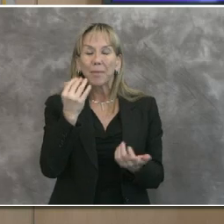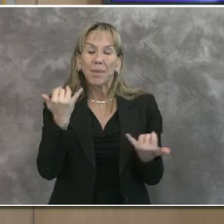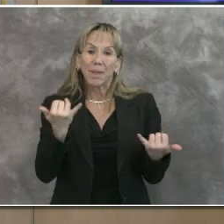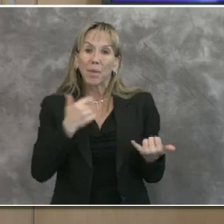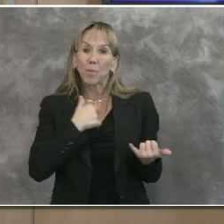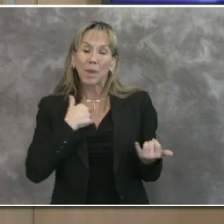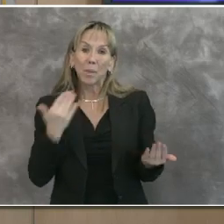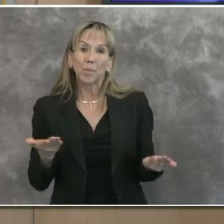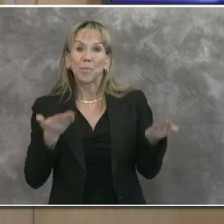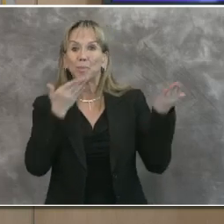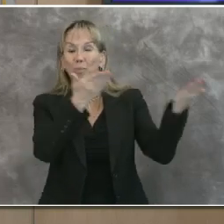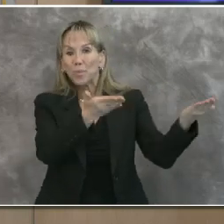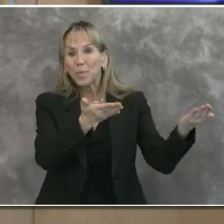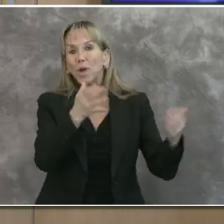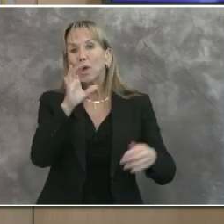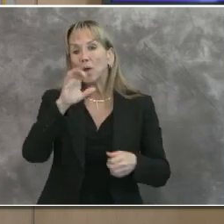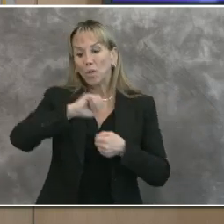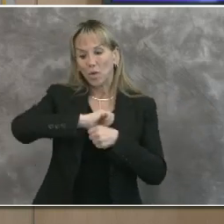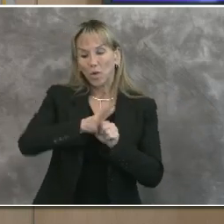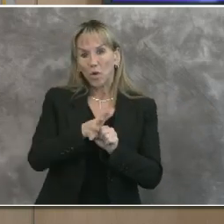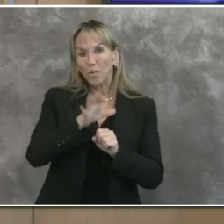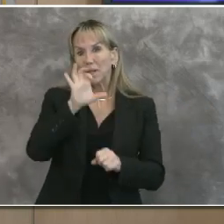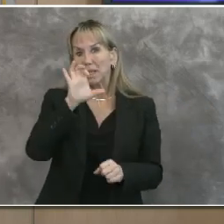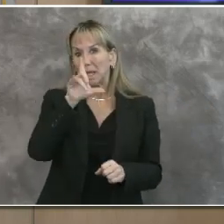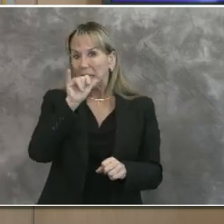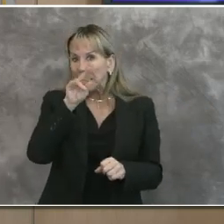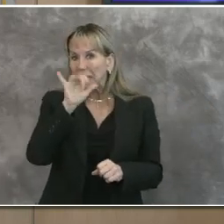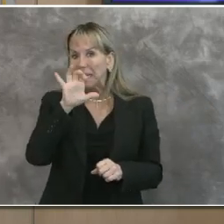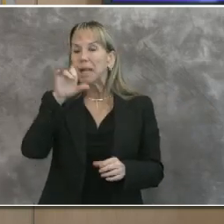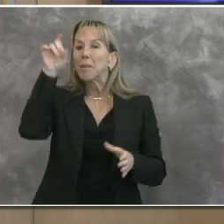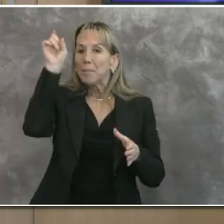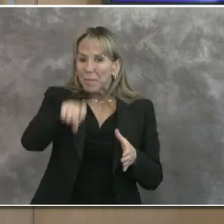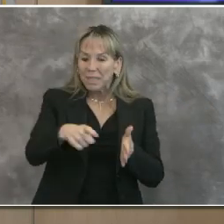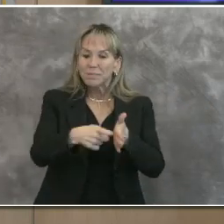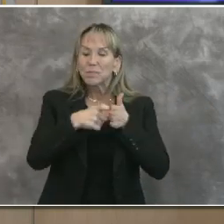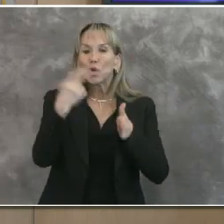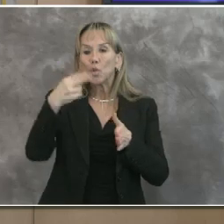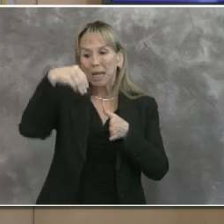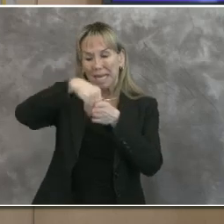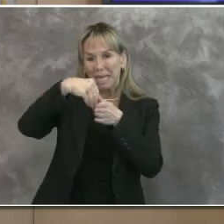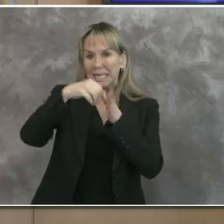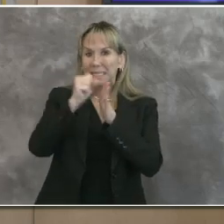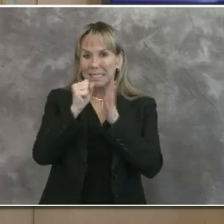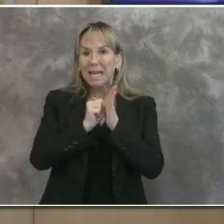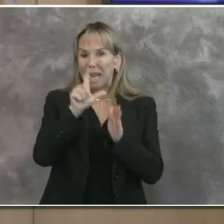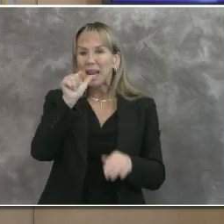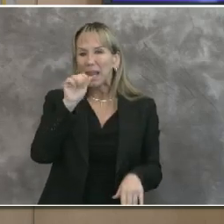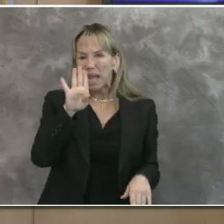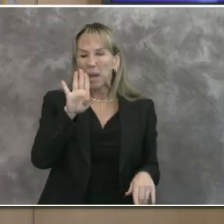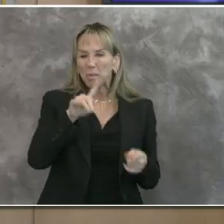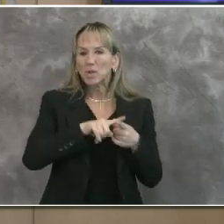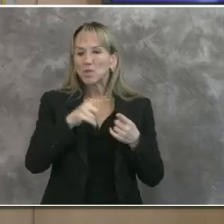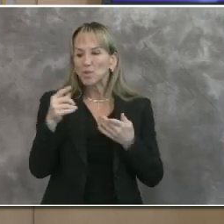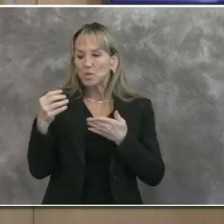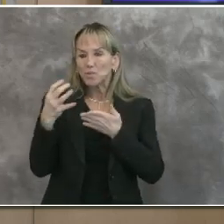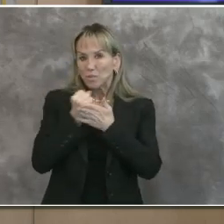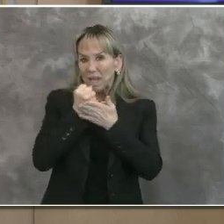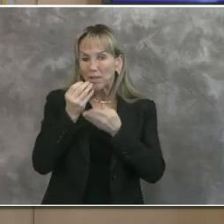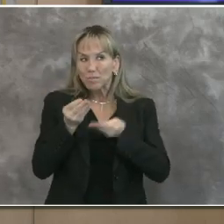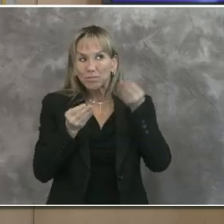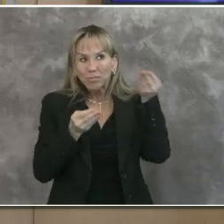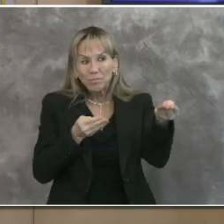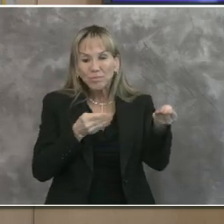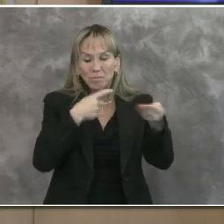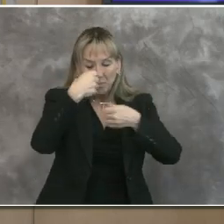that the COVID clinic had to use an in-state laboratory to be able to gather specimens and send to that